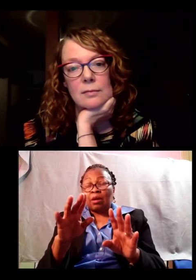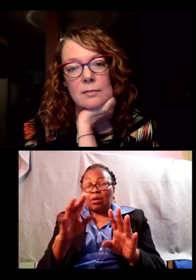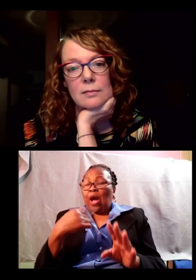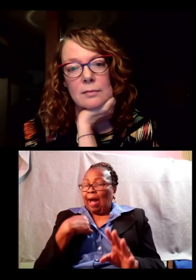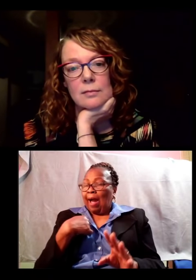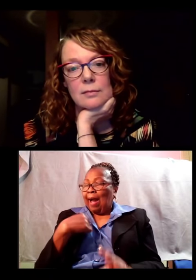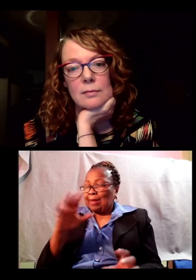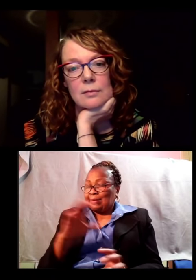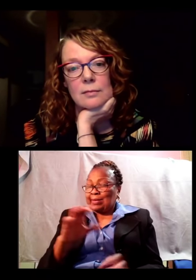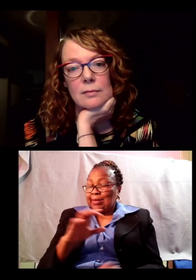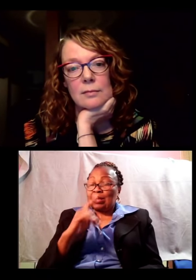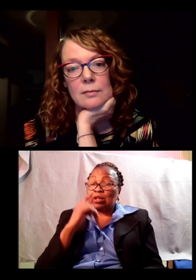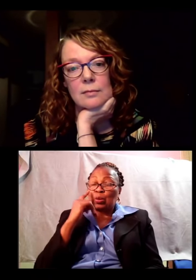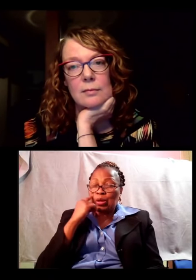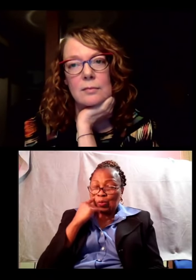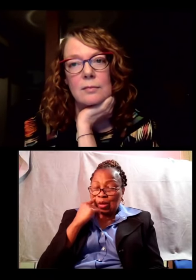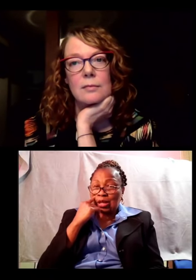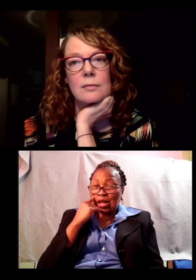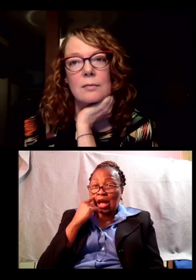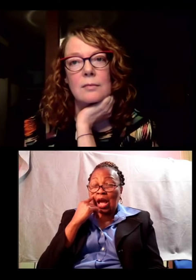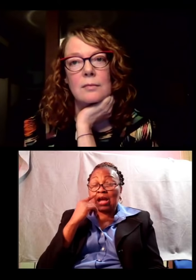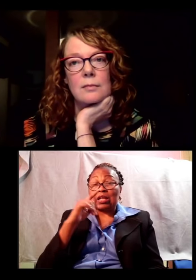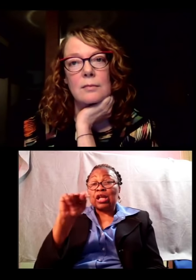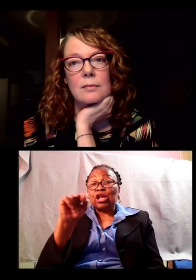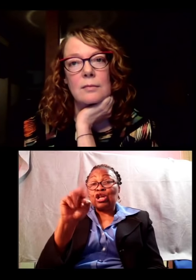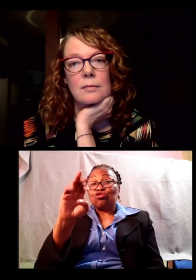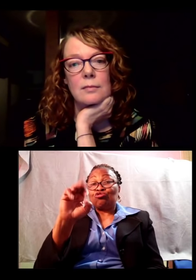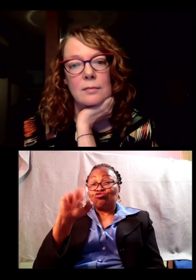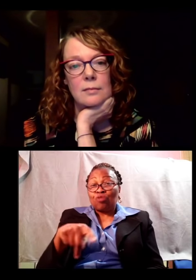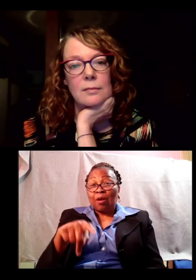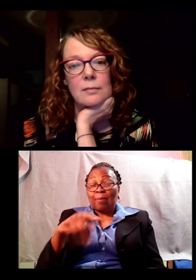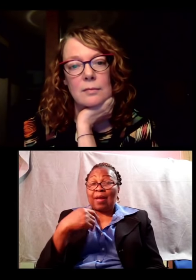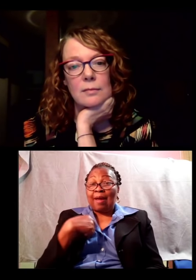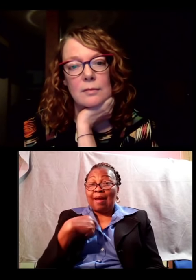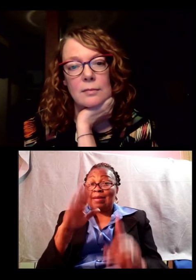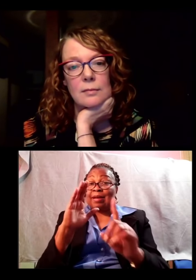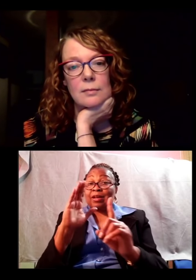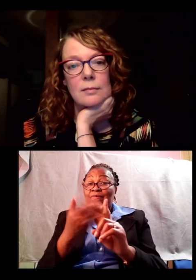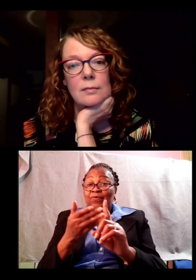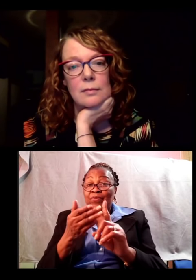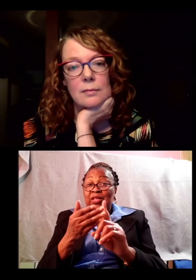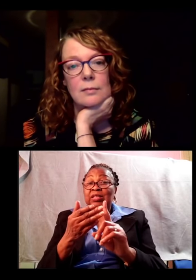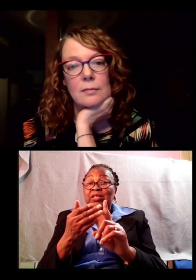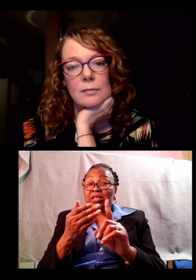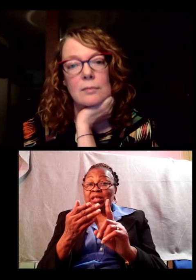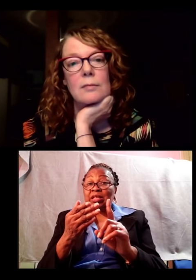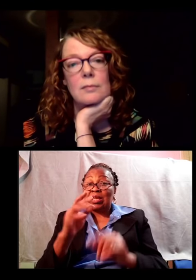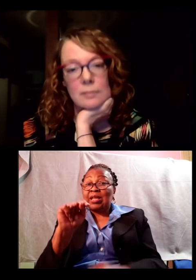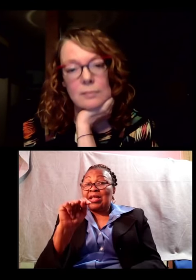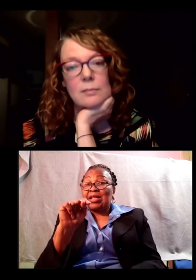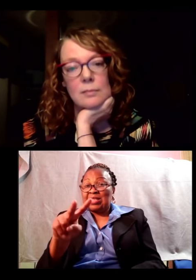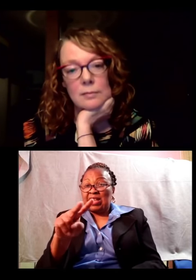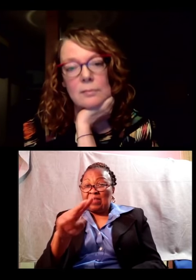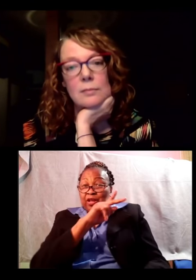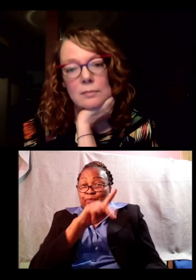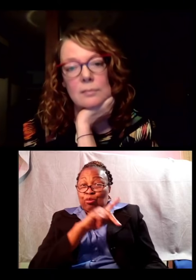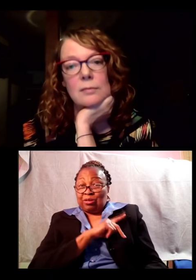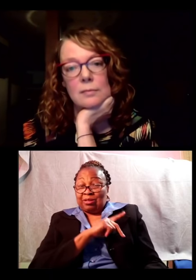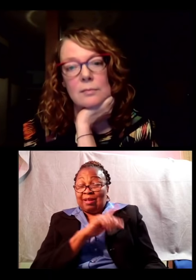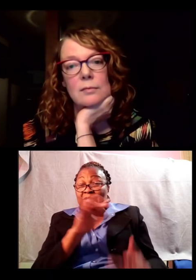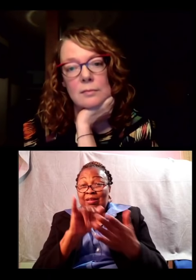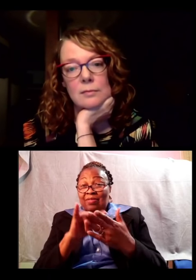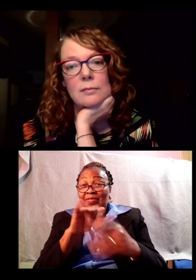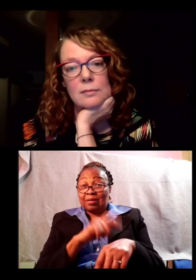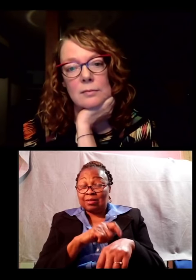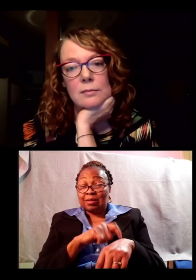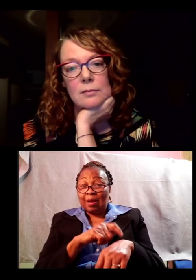would recognize that Trump had a very convincing up-close television persona at that time.